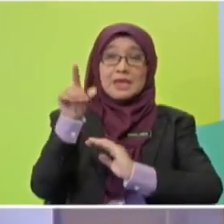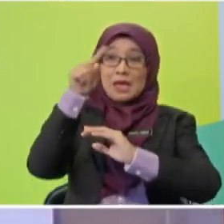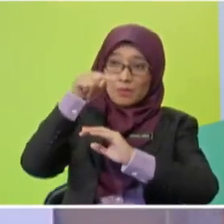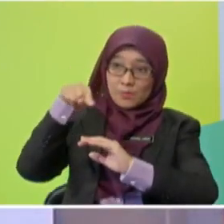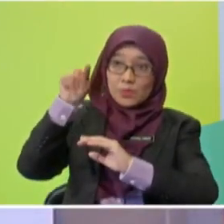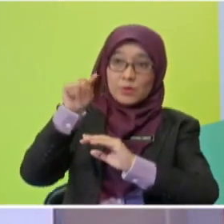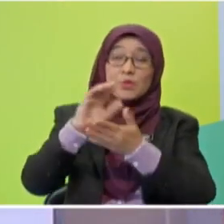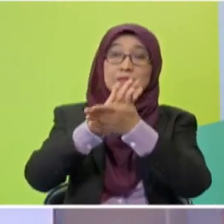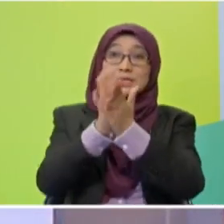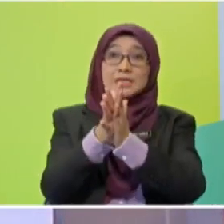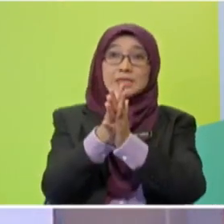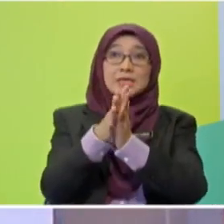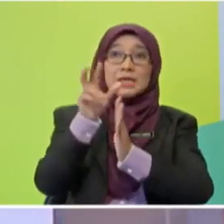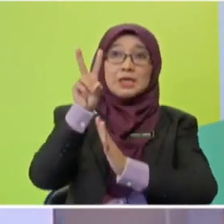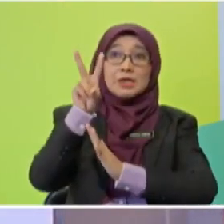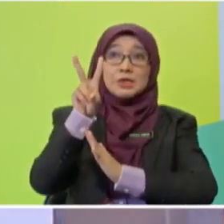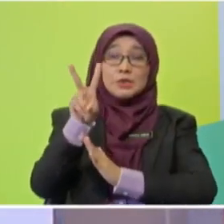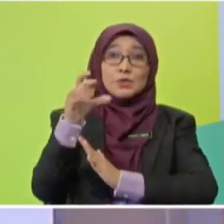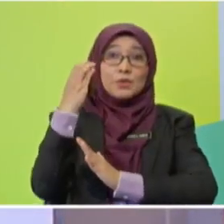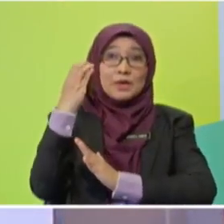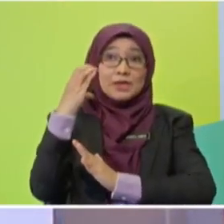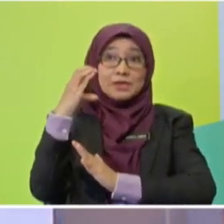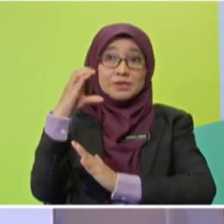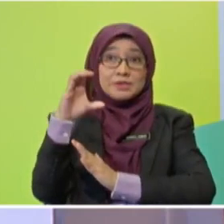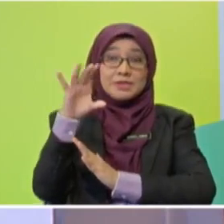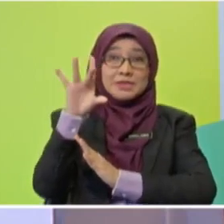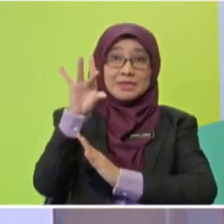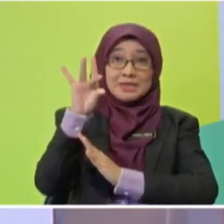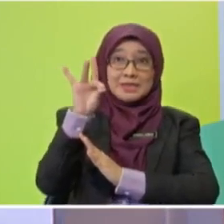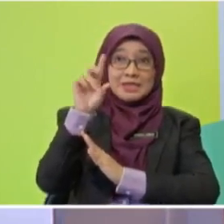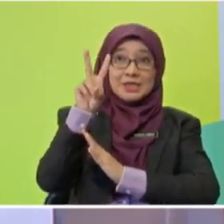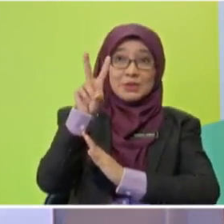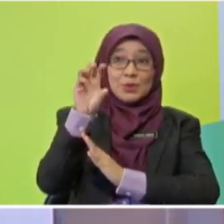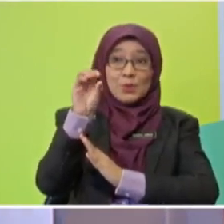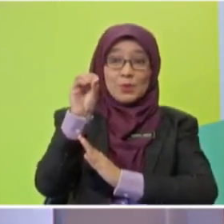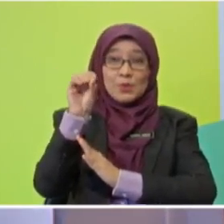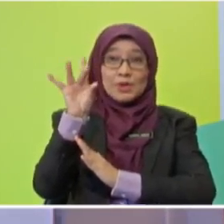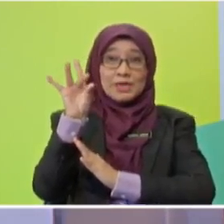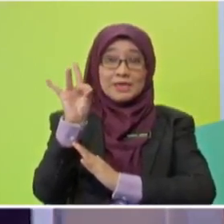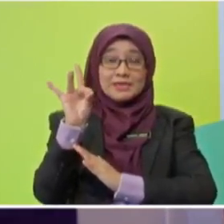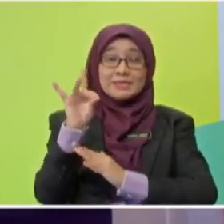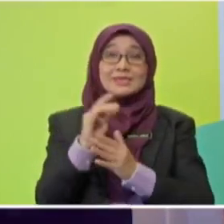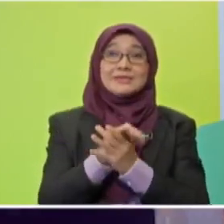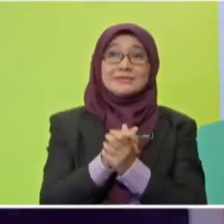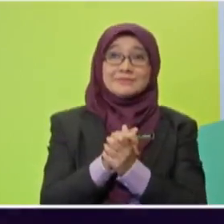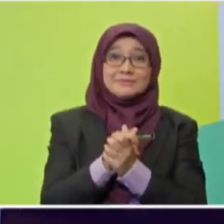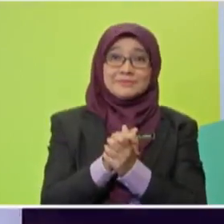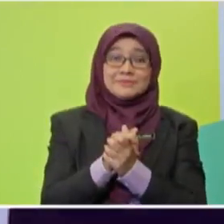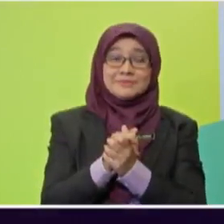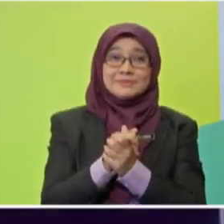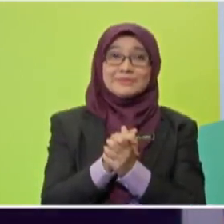have 208. 208 divided by 16. Okay, so fast you get the answer. How about the multiples of